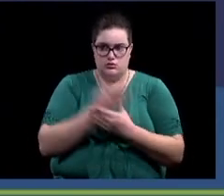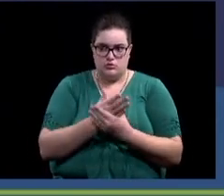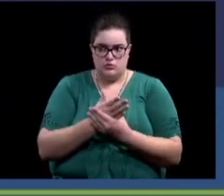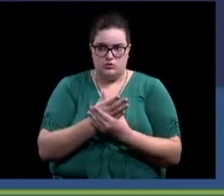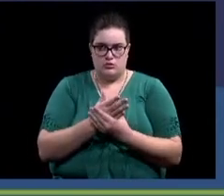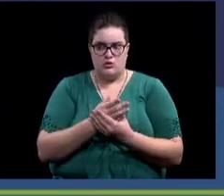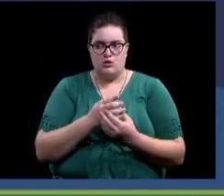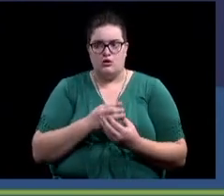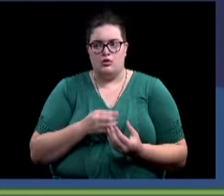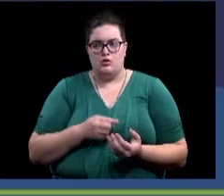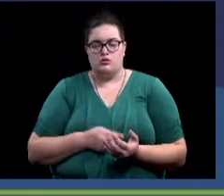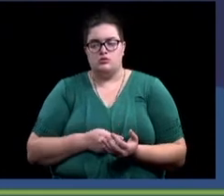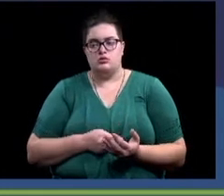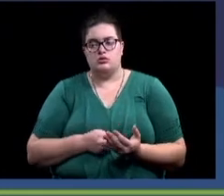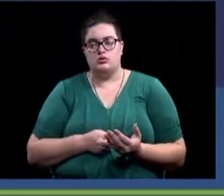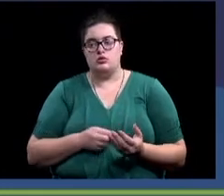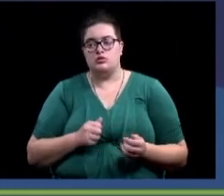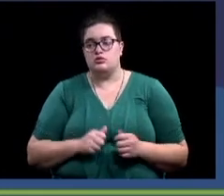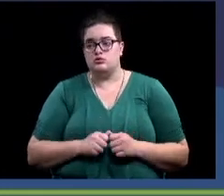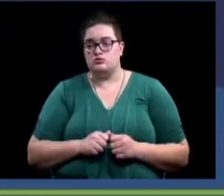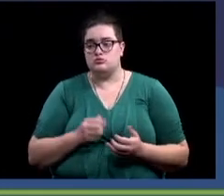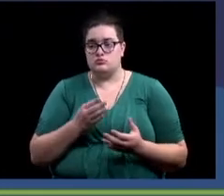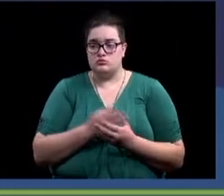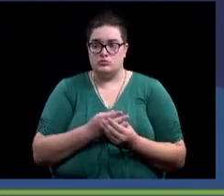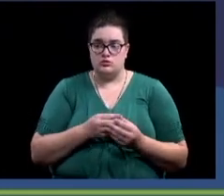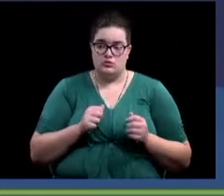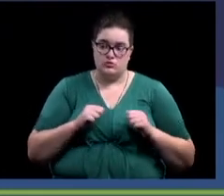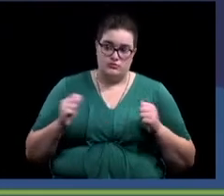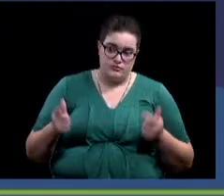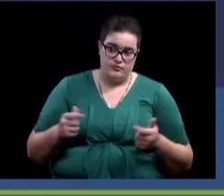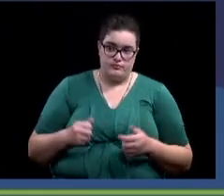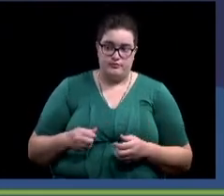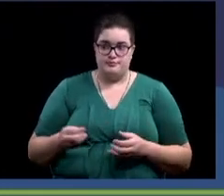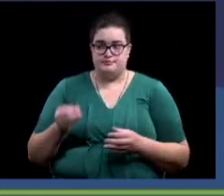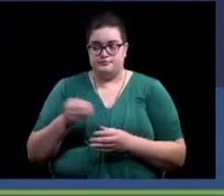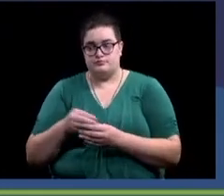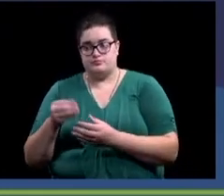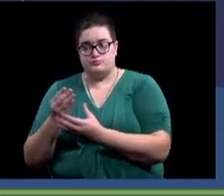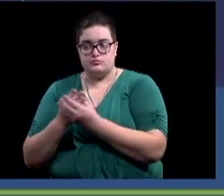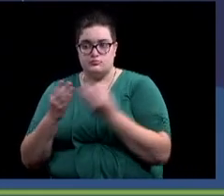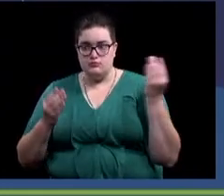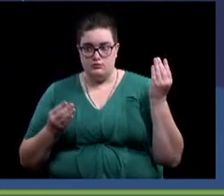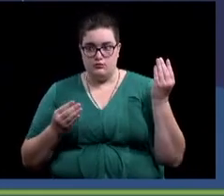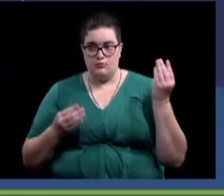discipline are placed in a file that can only be accessed by the head of the agency or by court order.